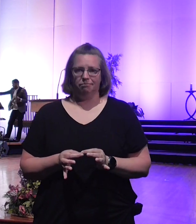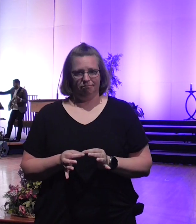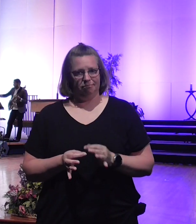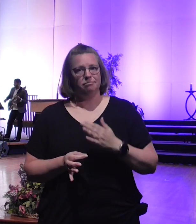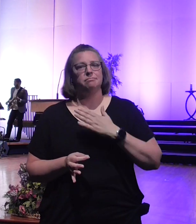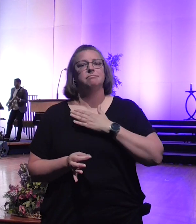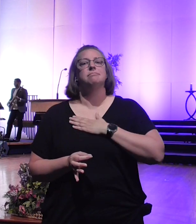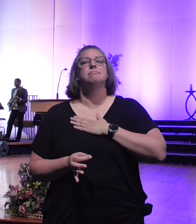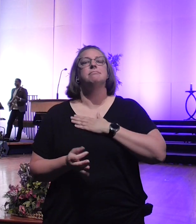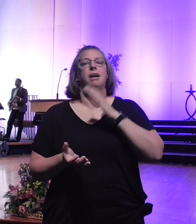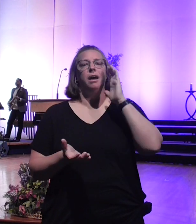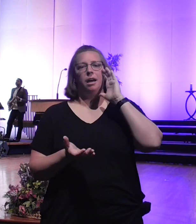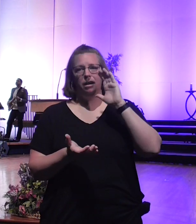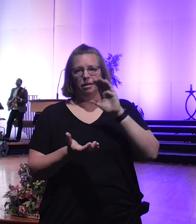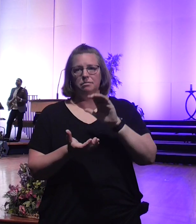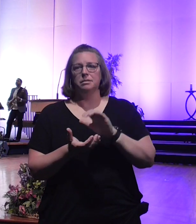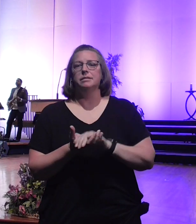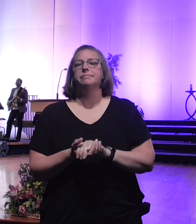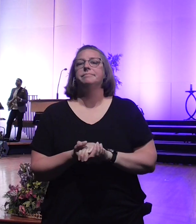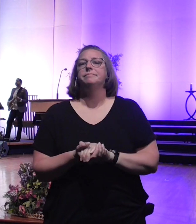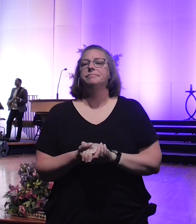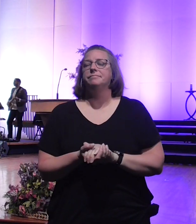and my belief,